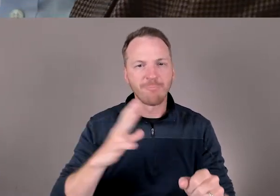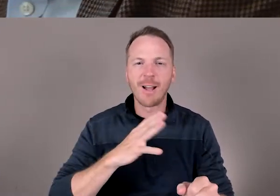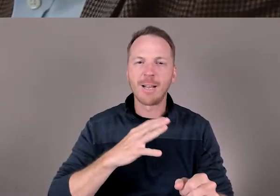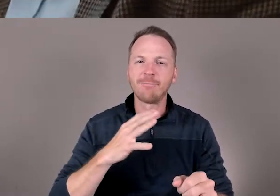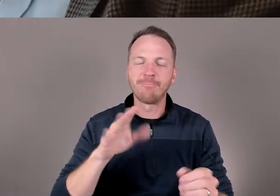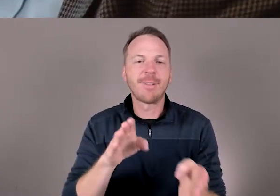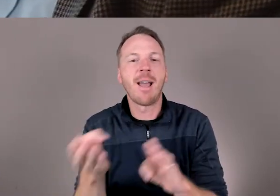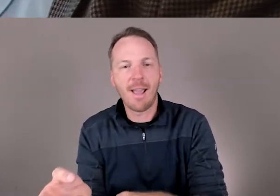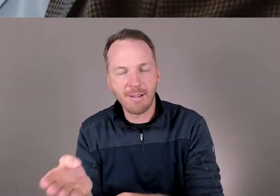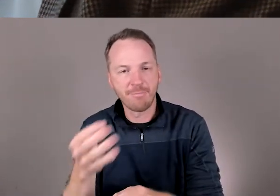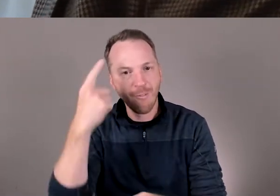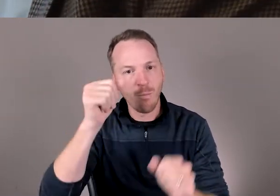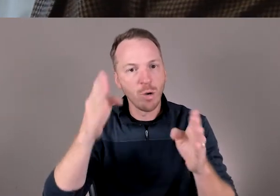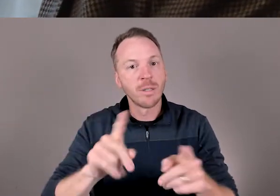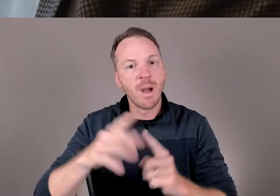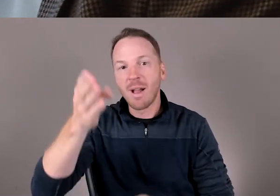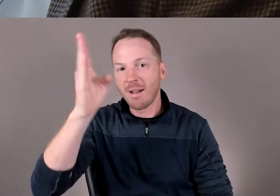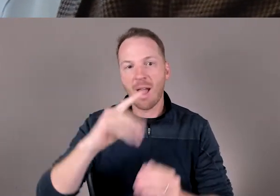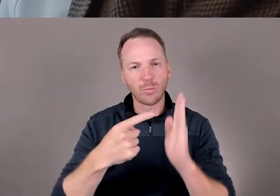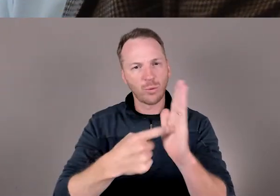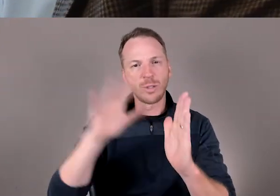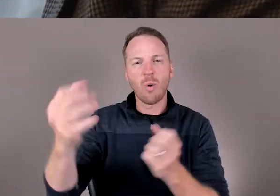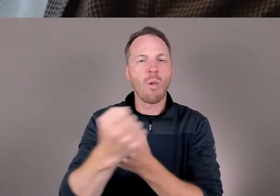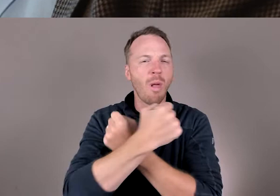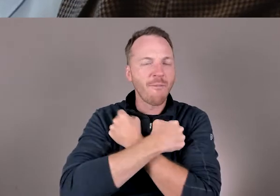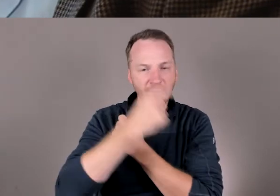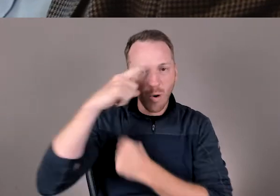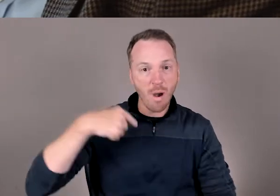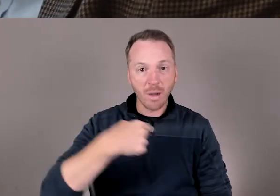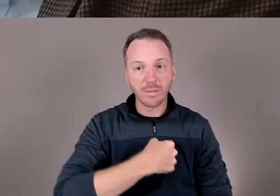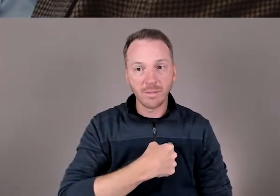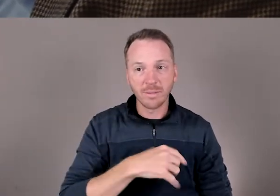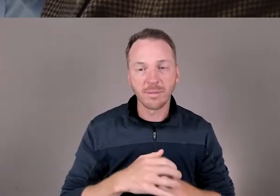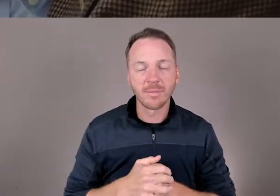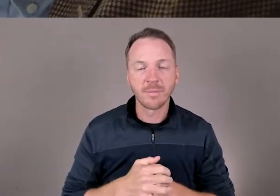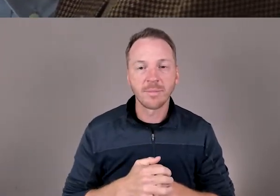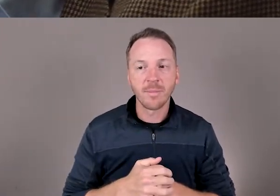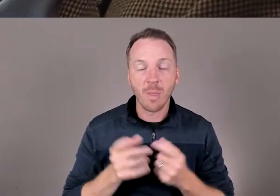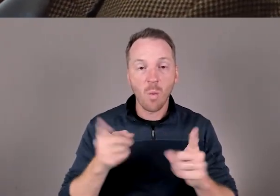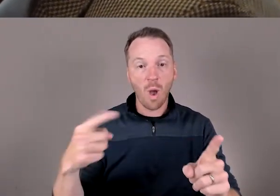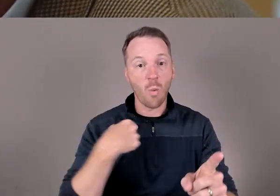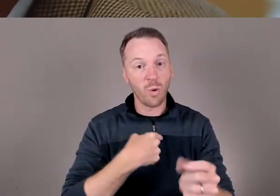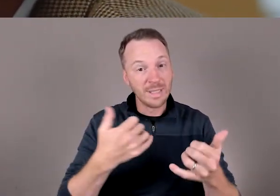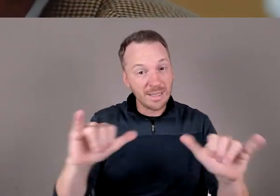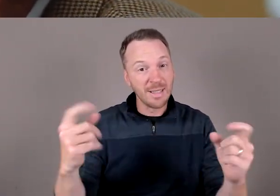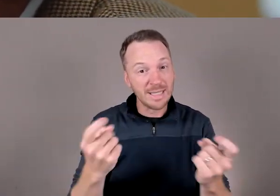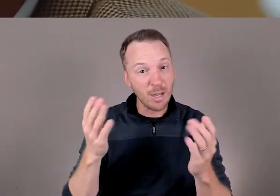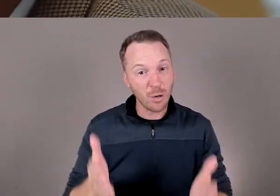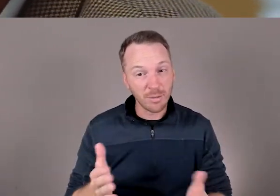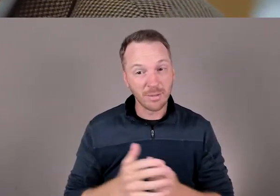dare to die. But God demonstrates his own love for us in this. While we were still